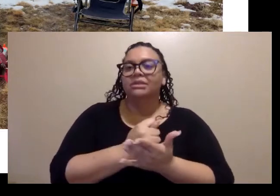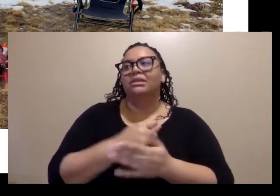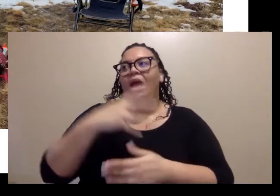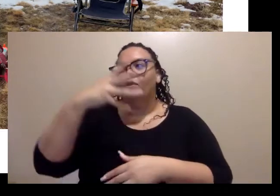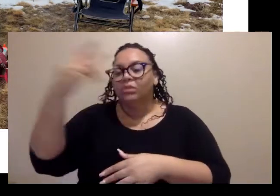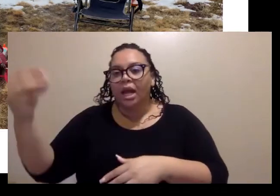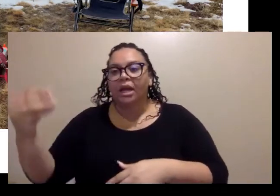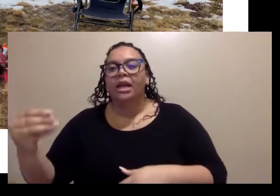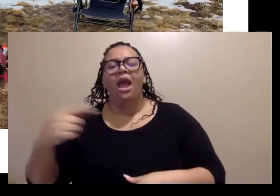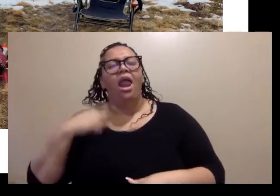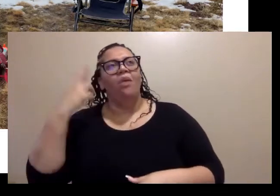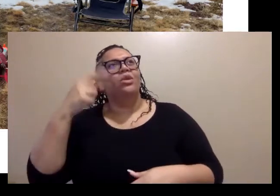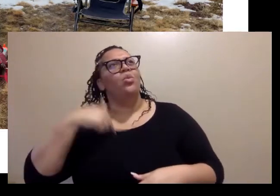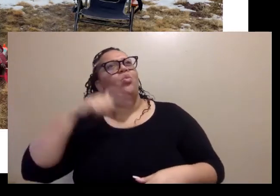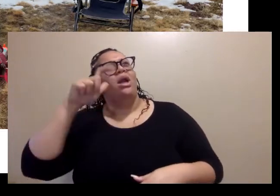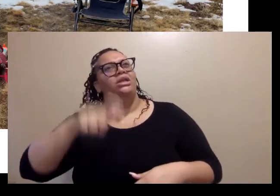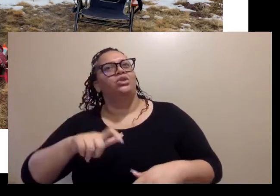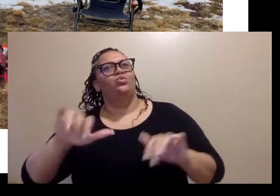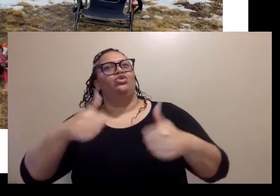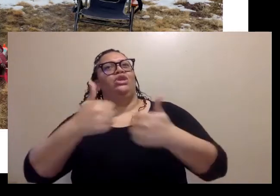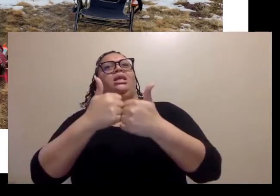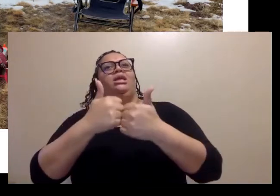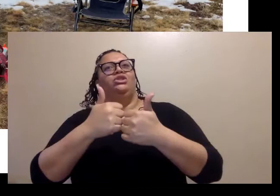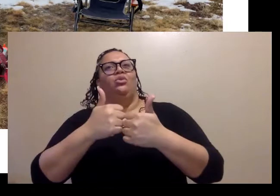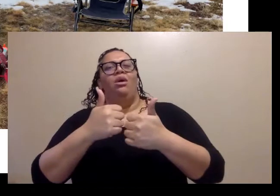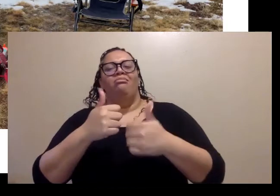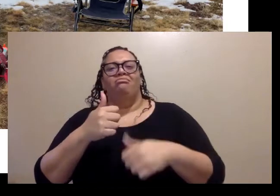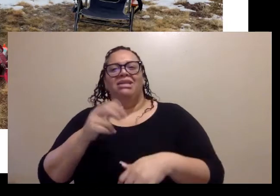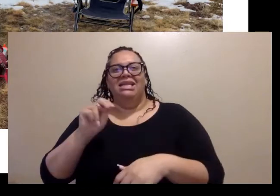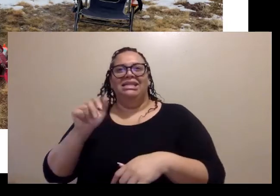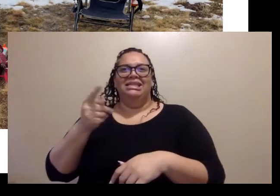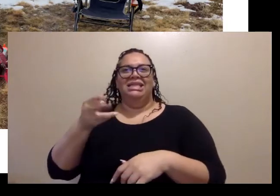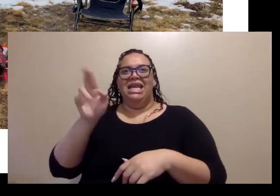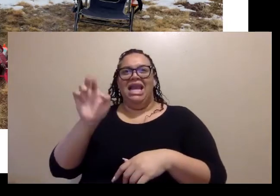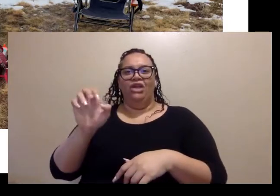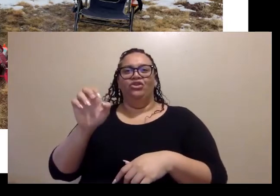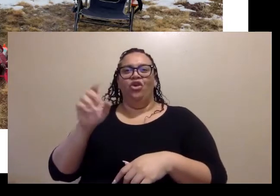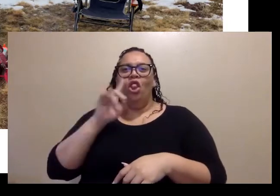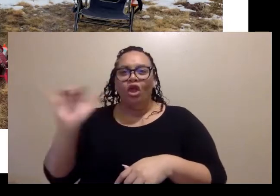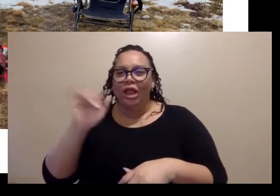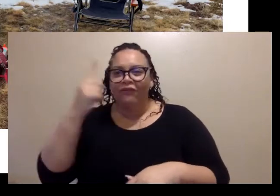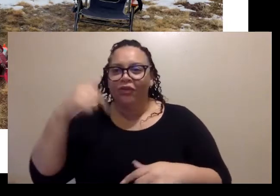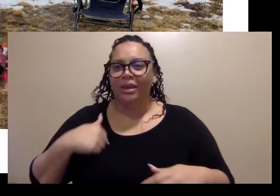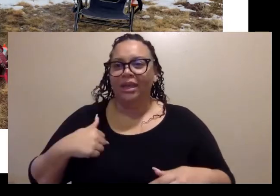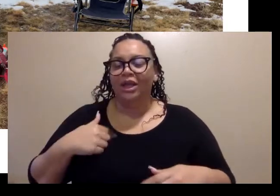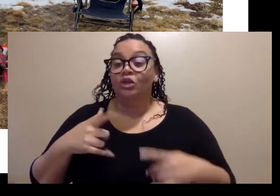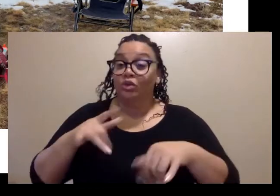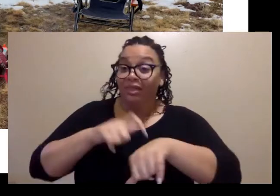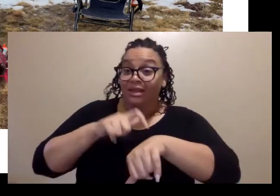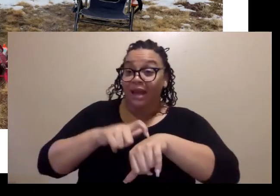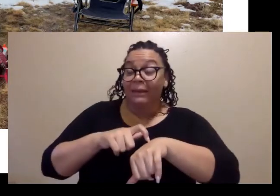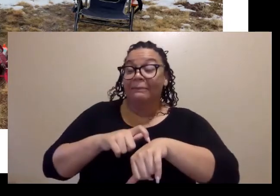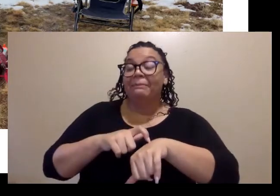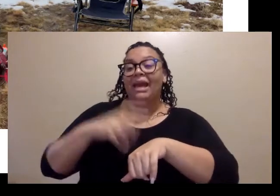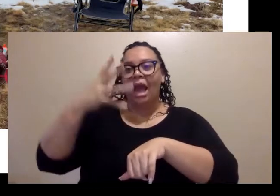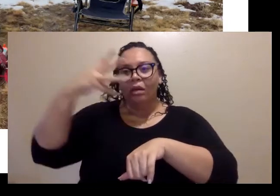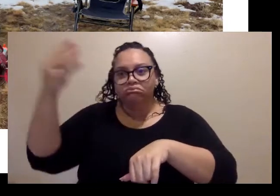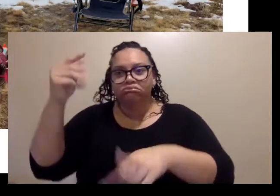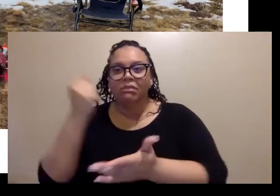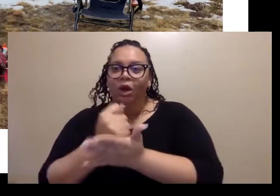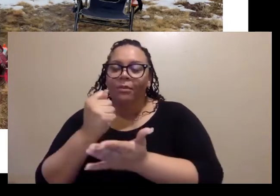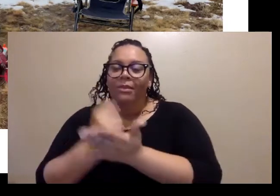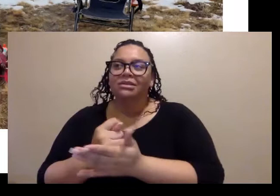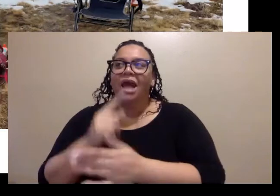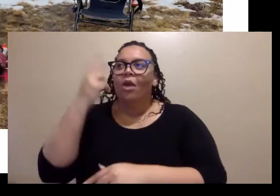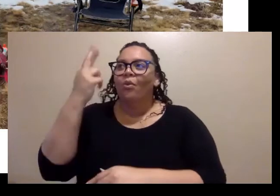challenge what wilderness looked like for me, what nature actually looked like for me. Through that time of being a wilderness therapist, I realized that nature only looked